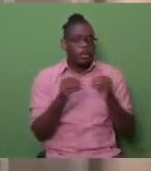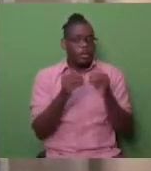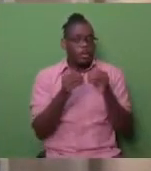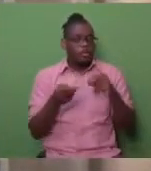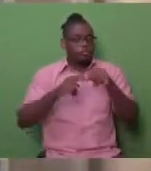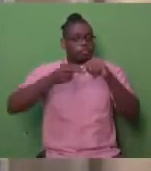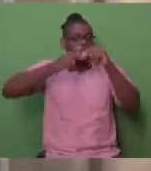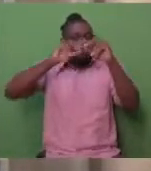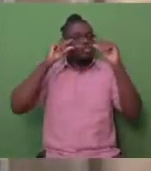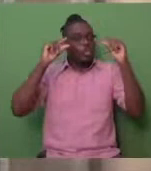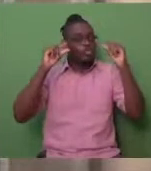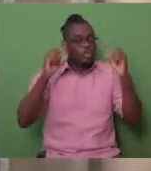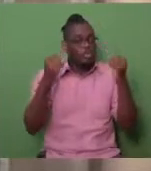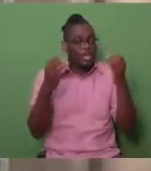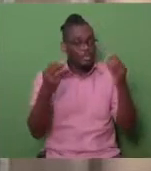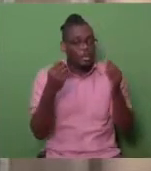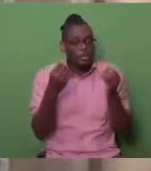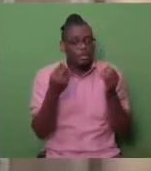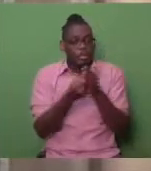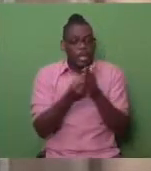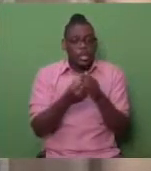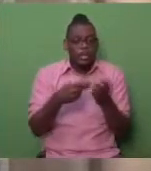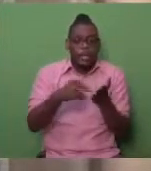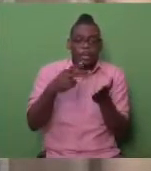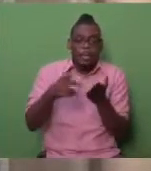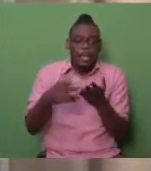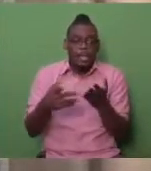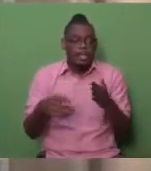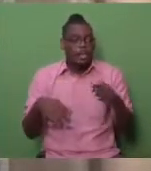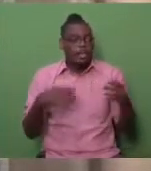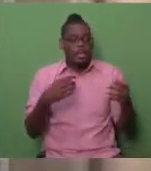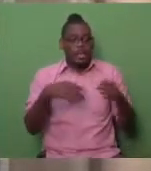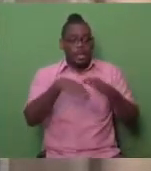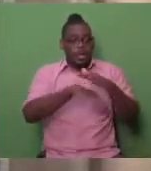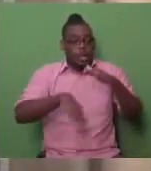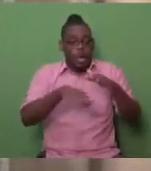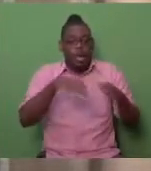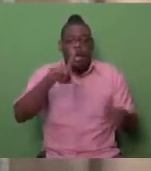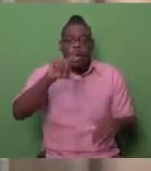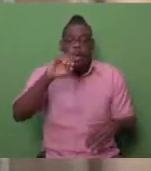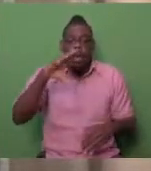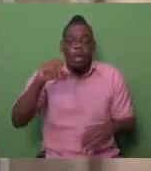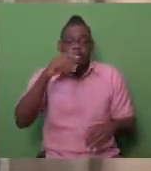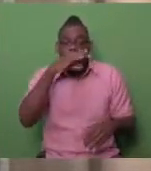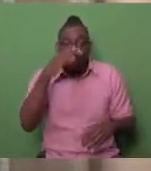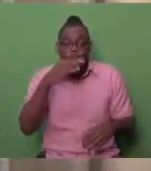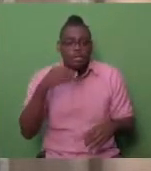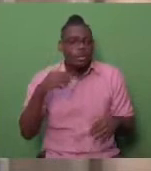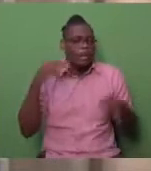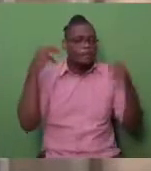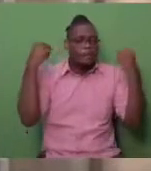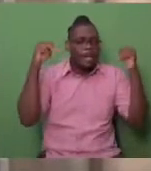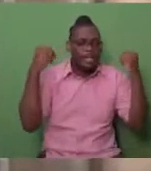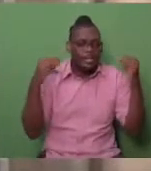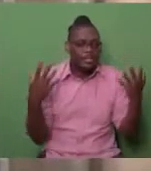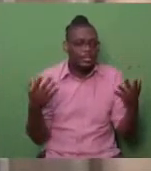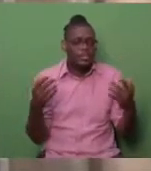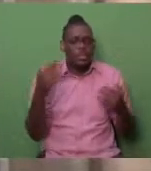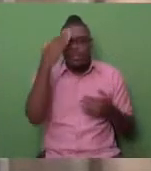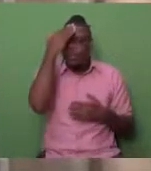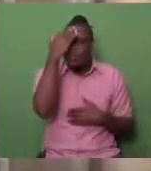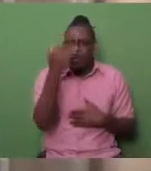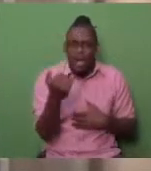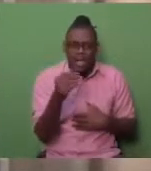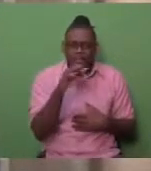the minister suggested that the substantial food price increase was due to the effects of the pandemic, such as trade and